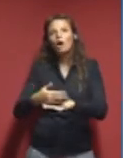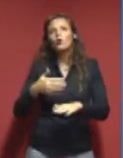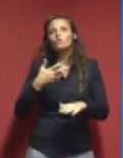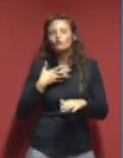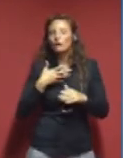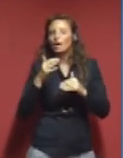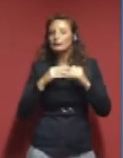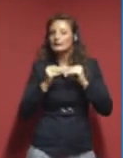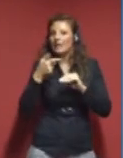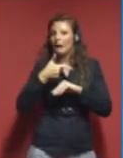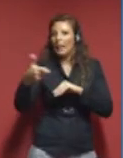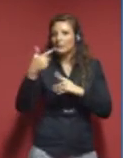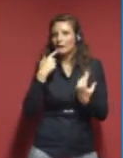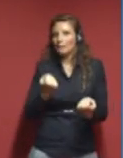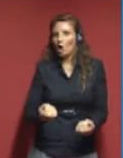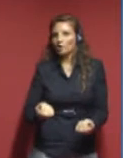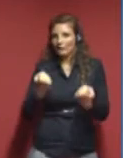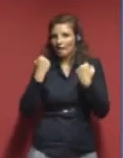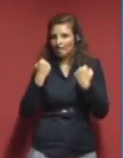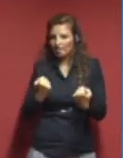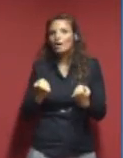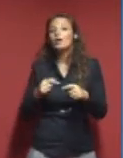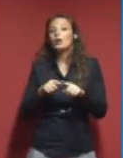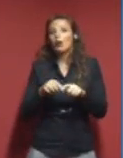18 millimeters spruce or 12 millimeters of